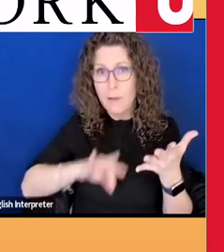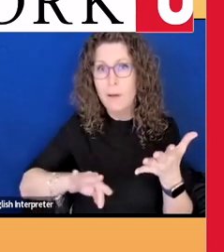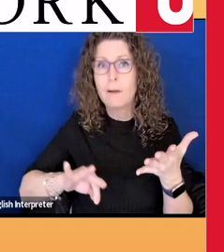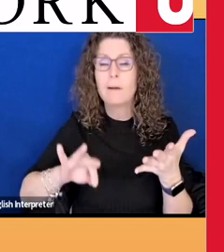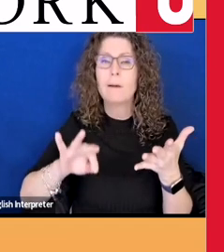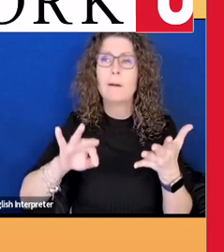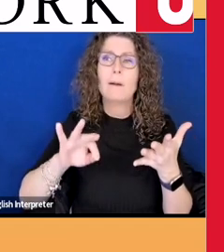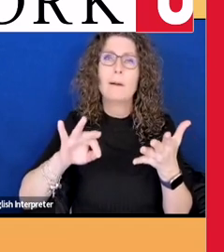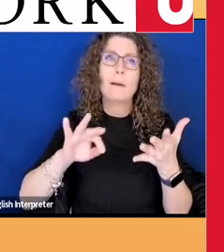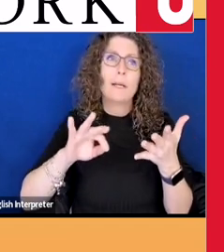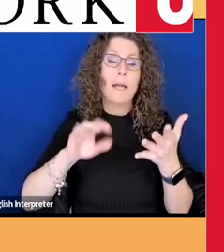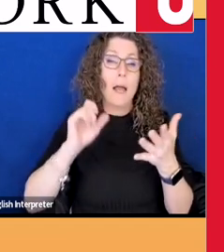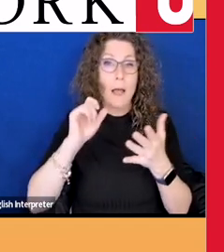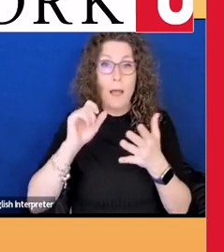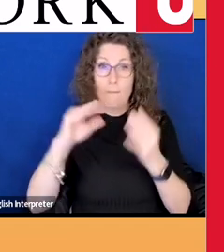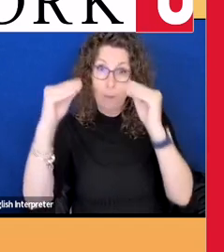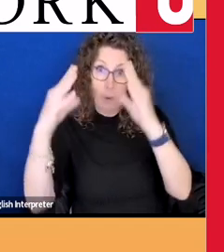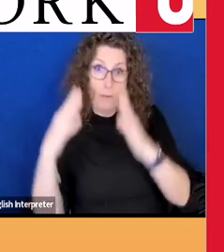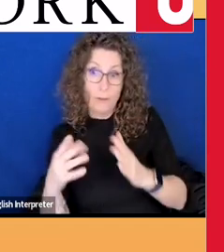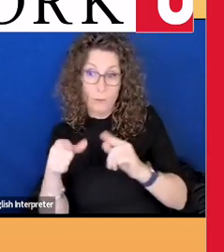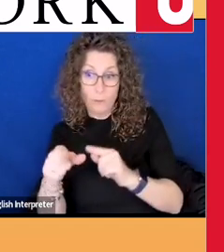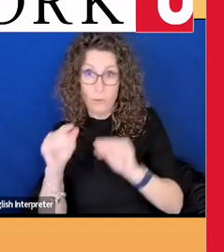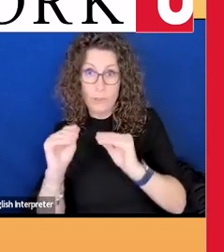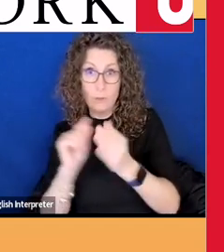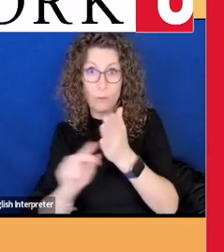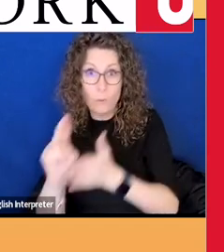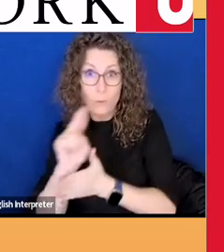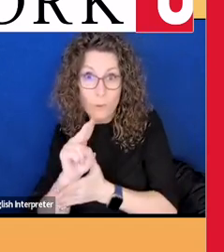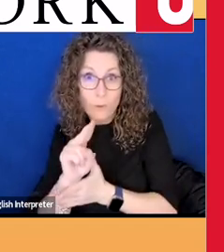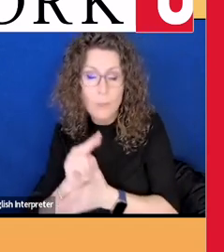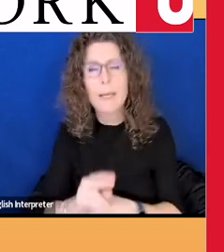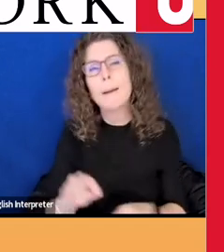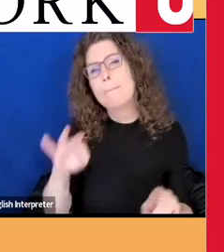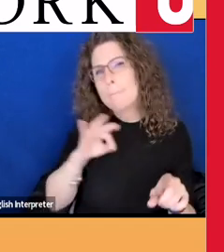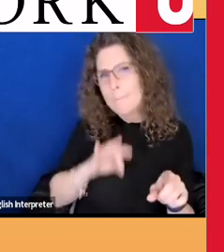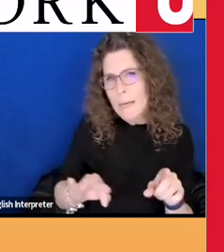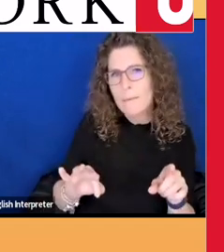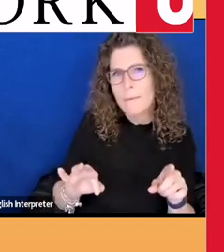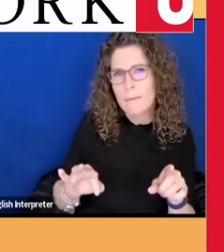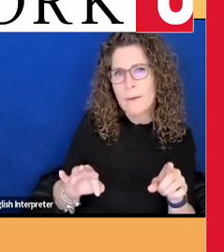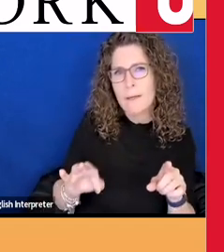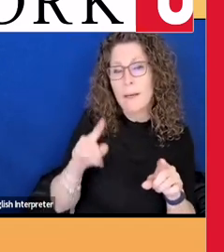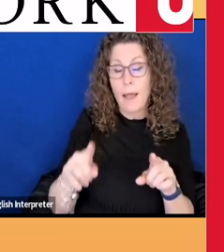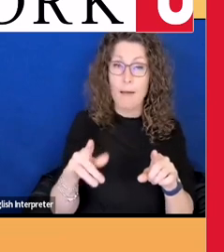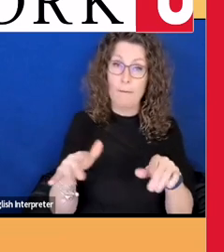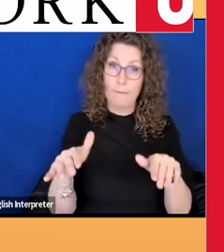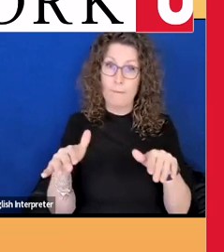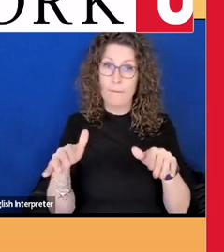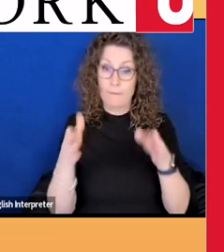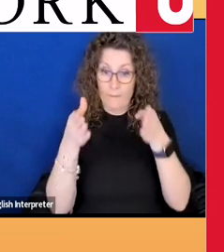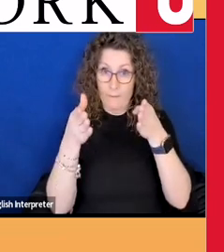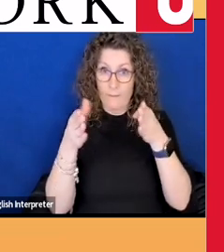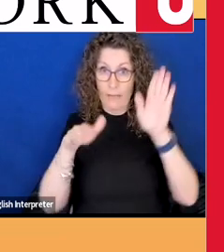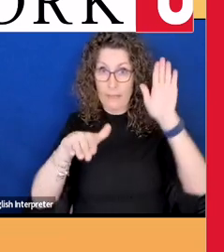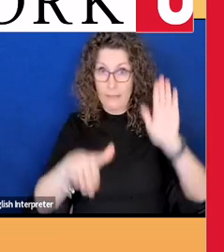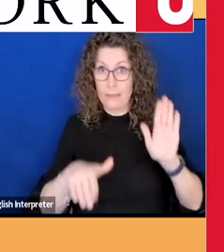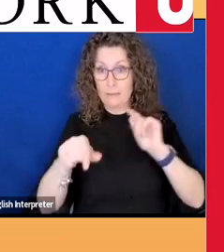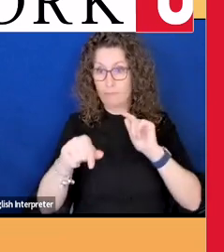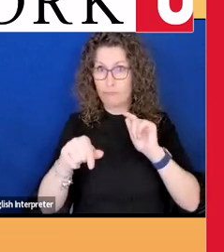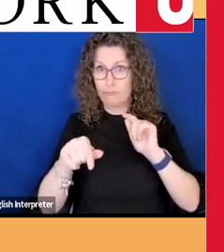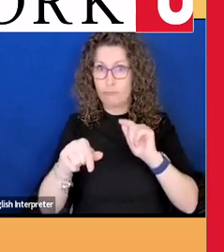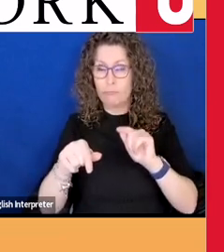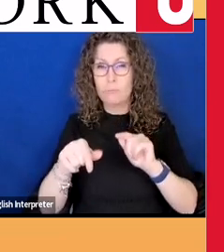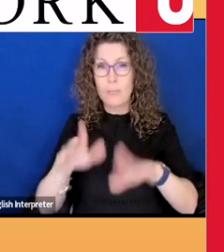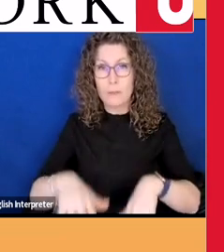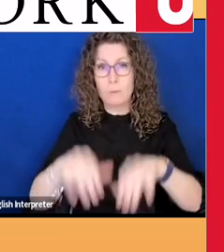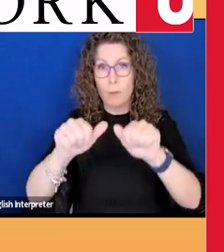university professor and the benefits of being a citizen of the very settler colonial nation that sponsors my being